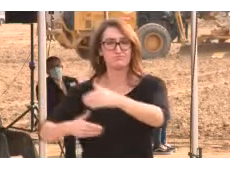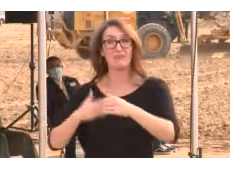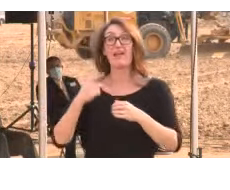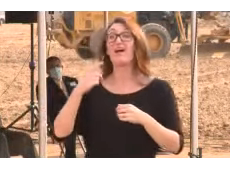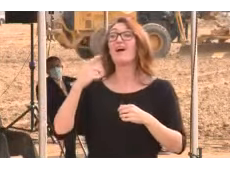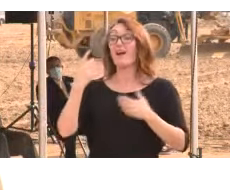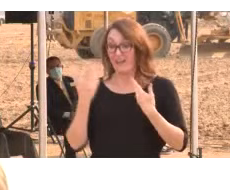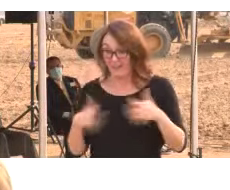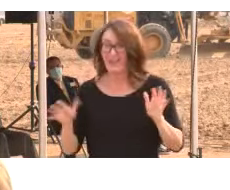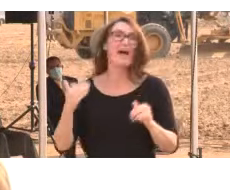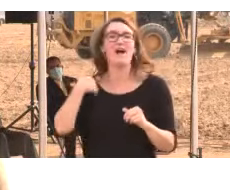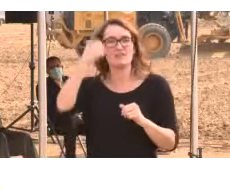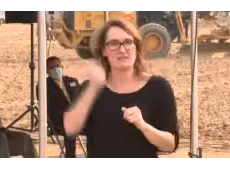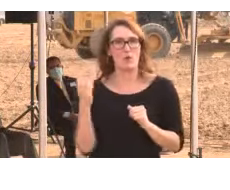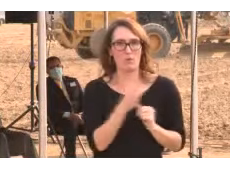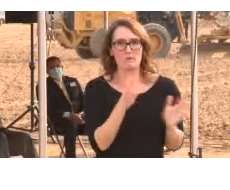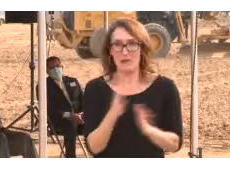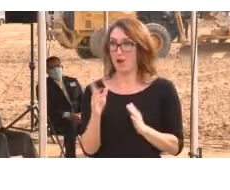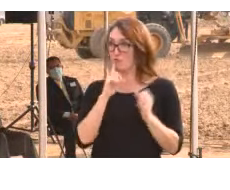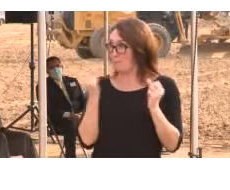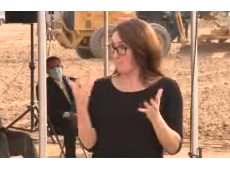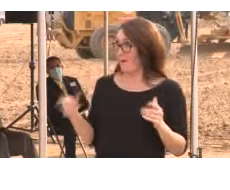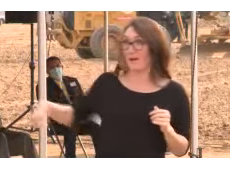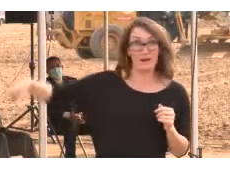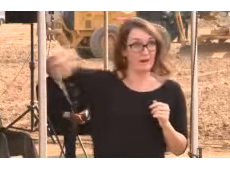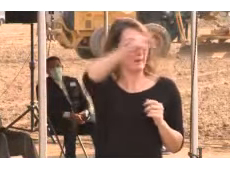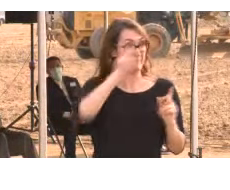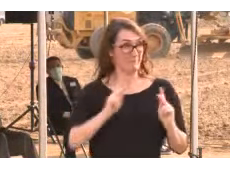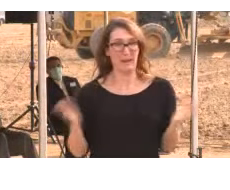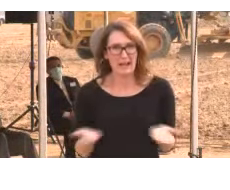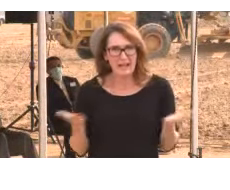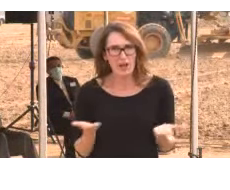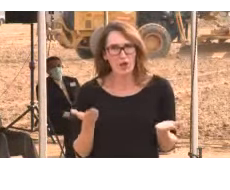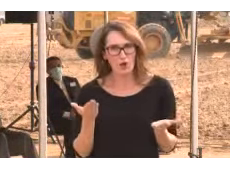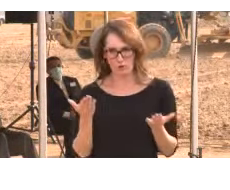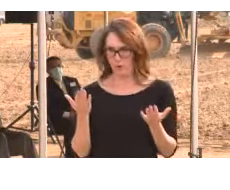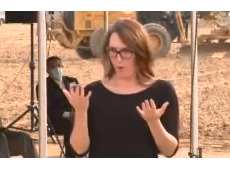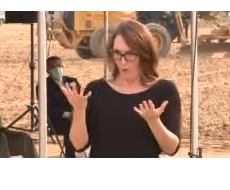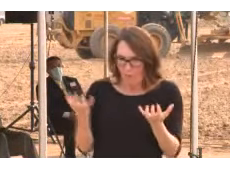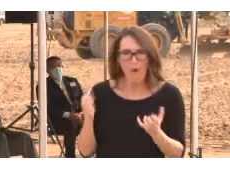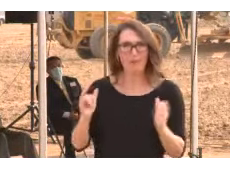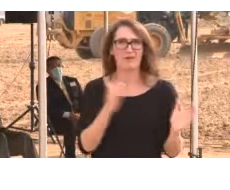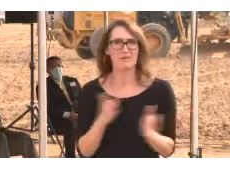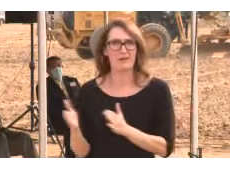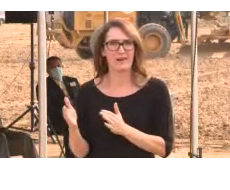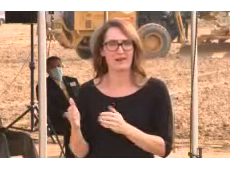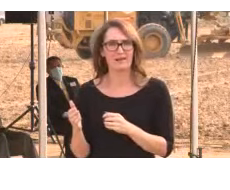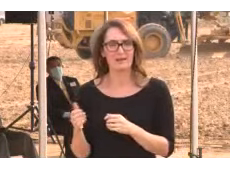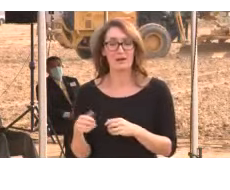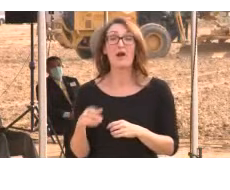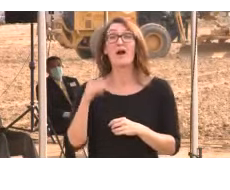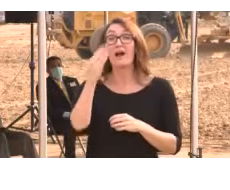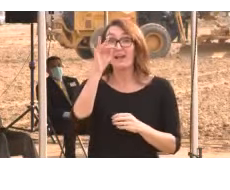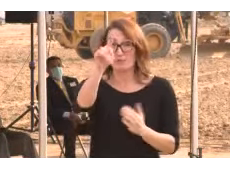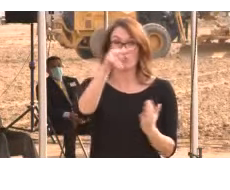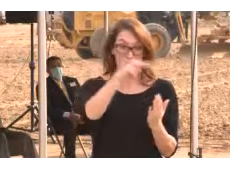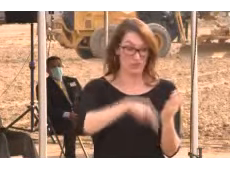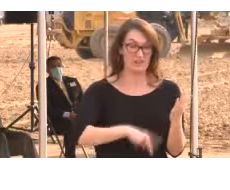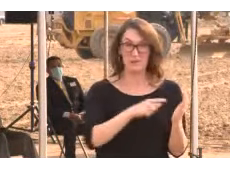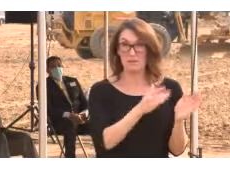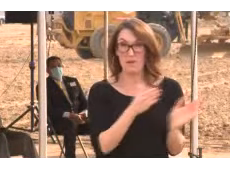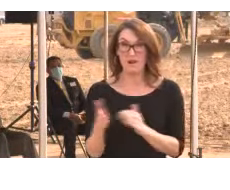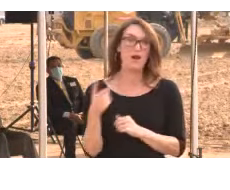Plan, co-created by so many of you here today. In fact, if you look at that plan, not only does it provide a history, but it